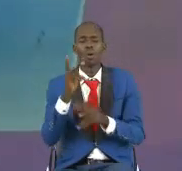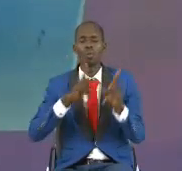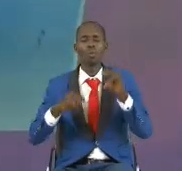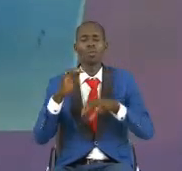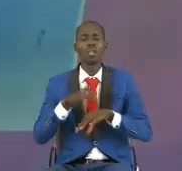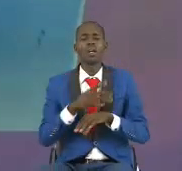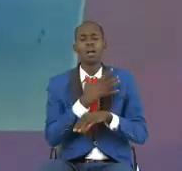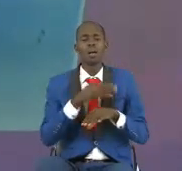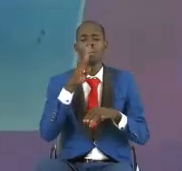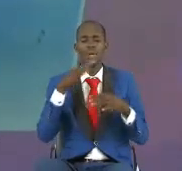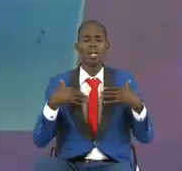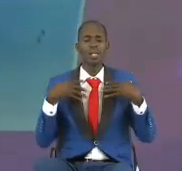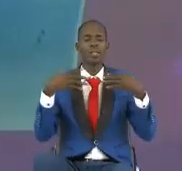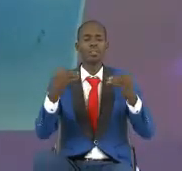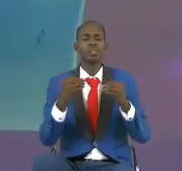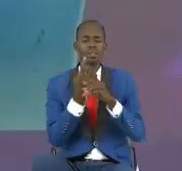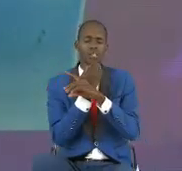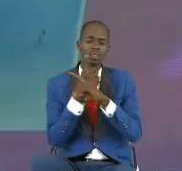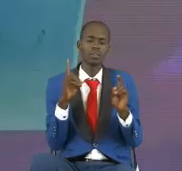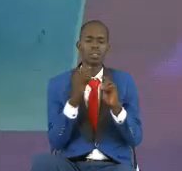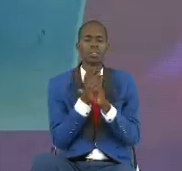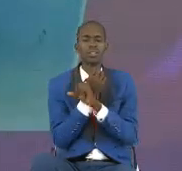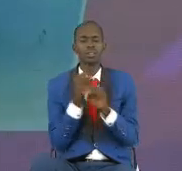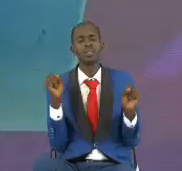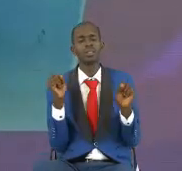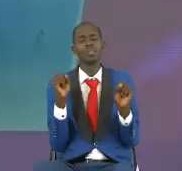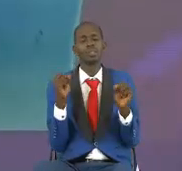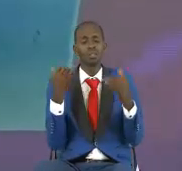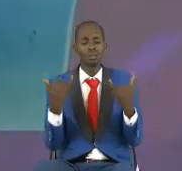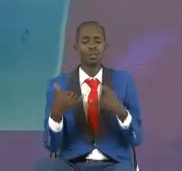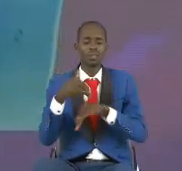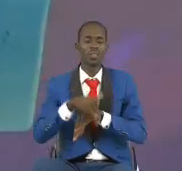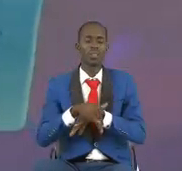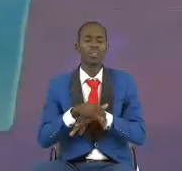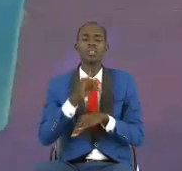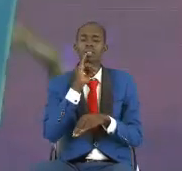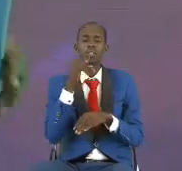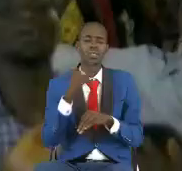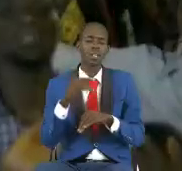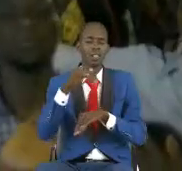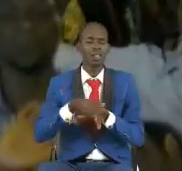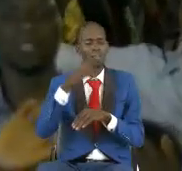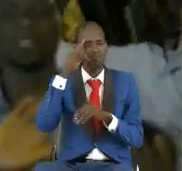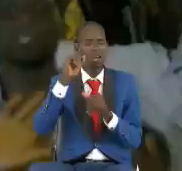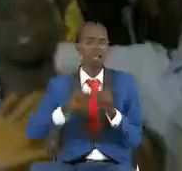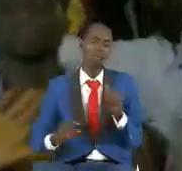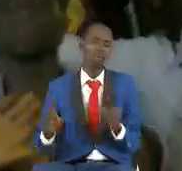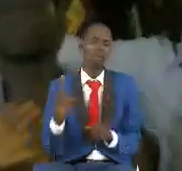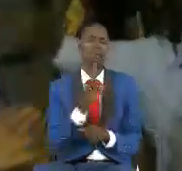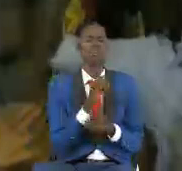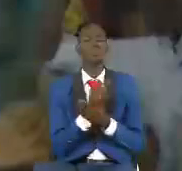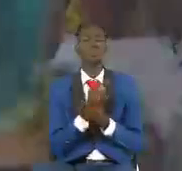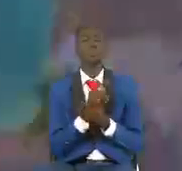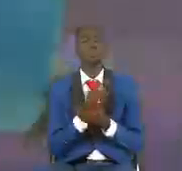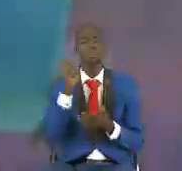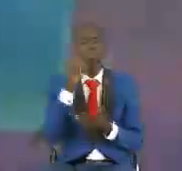be saved, and be delivered. Tonight is the night for everyone. Therefore, Lord,